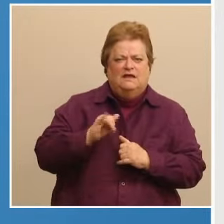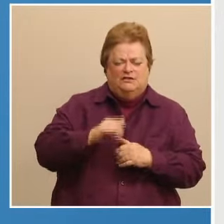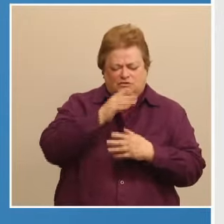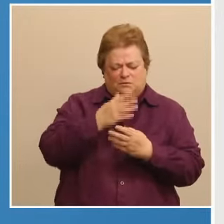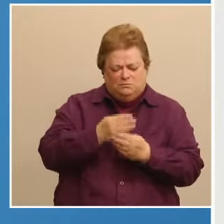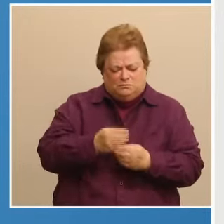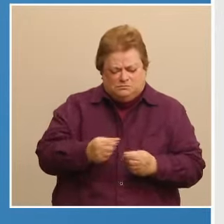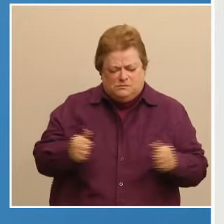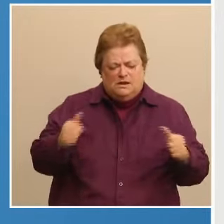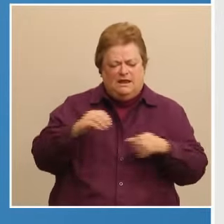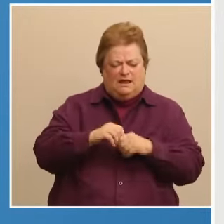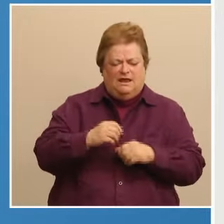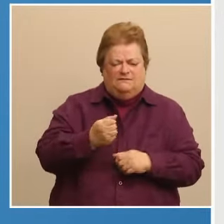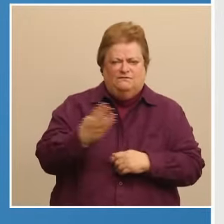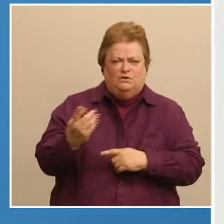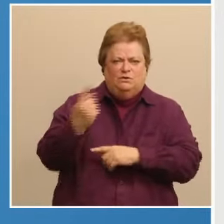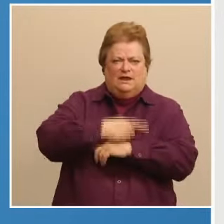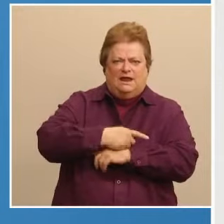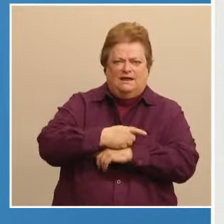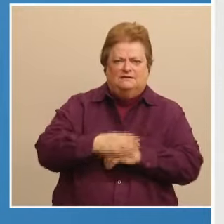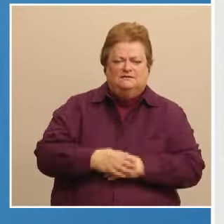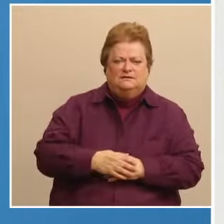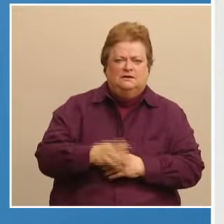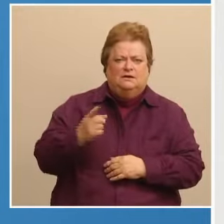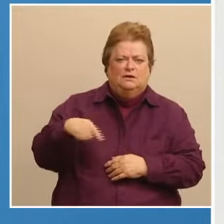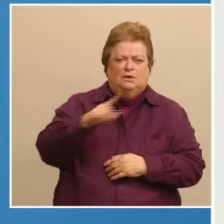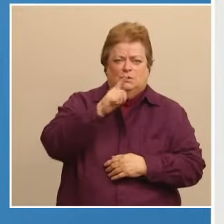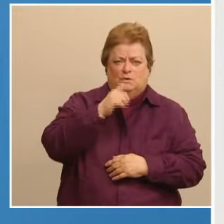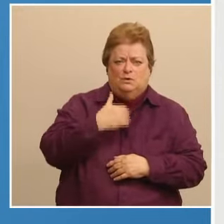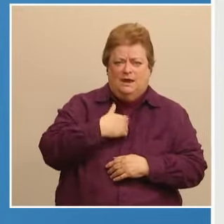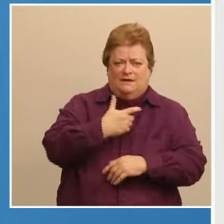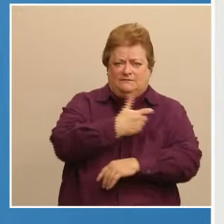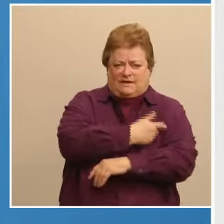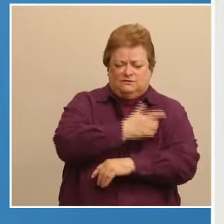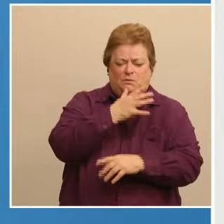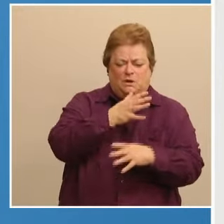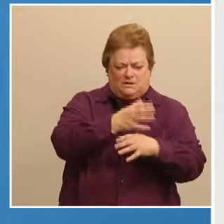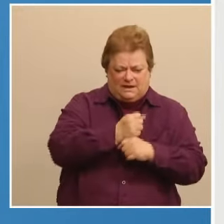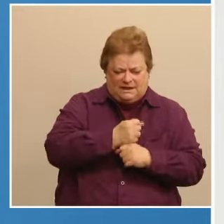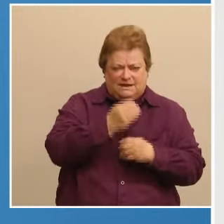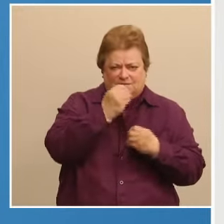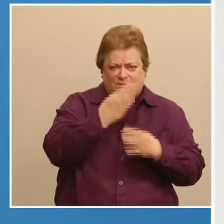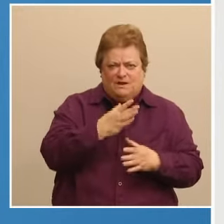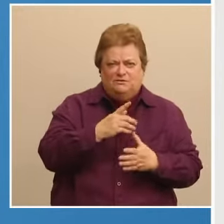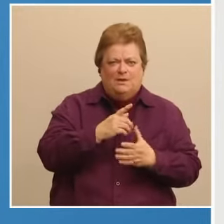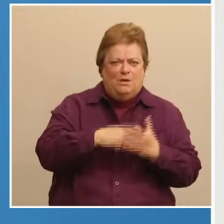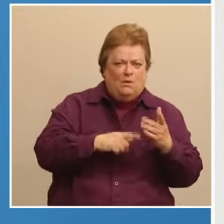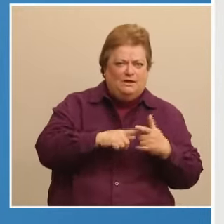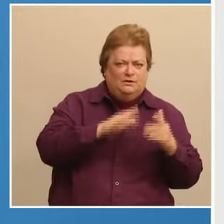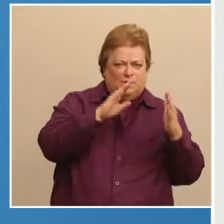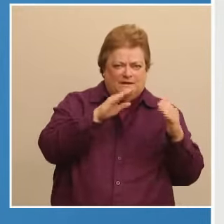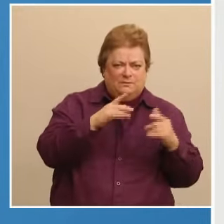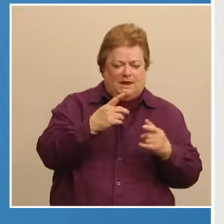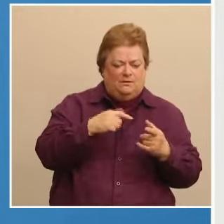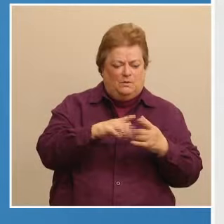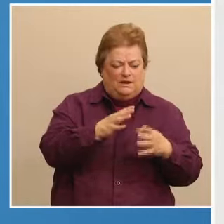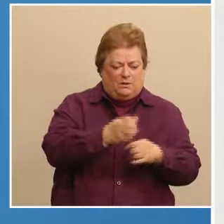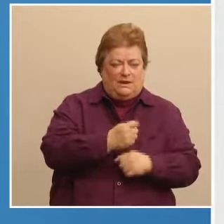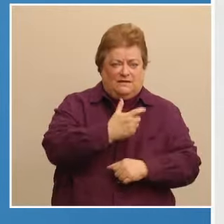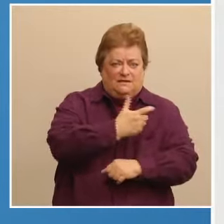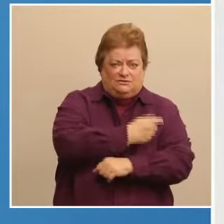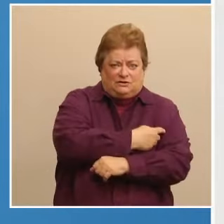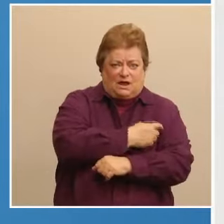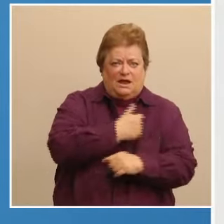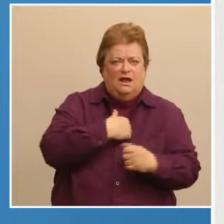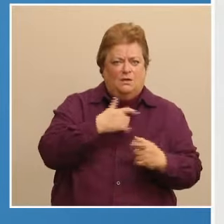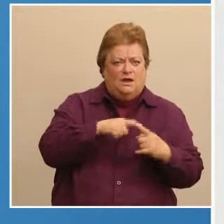days. All those who are vaccinated do receive information about what to expect after getting a shot. And I want